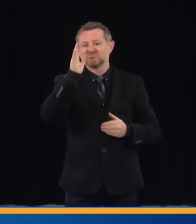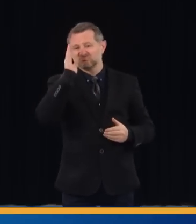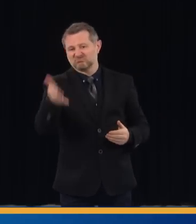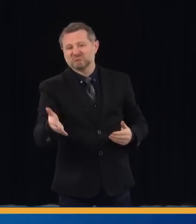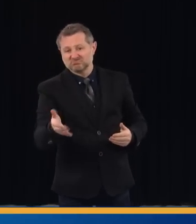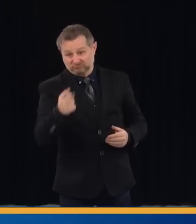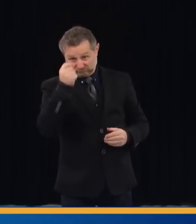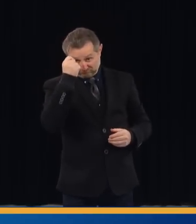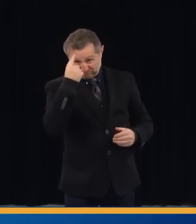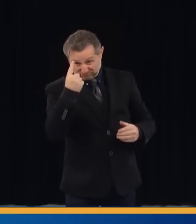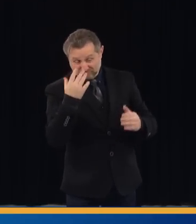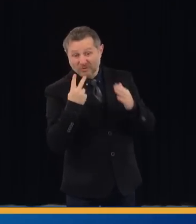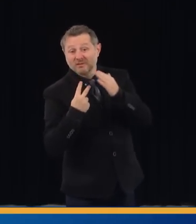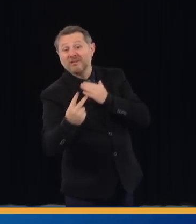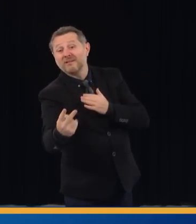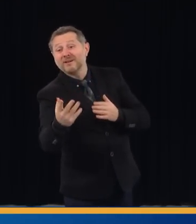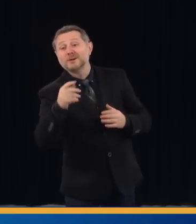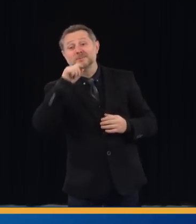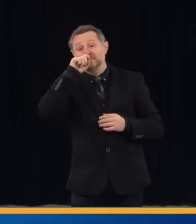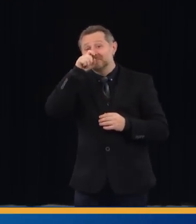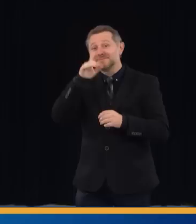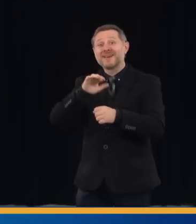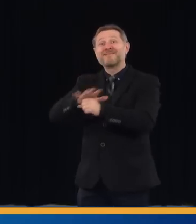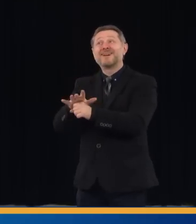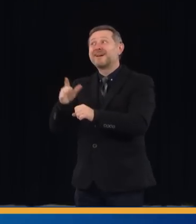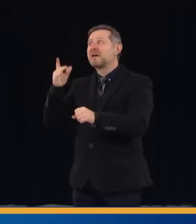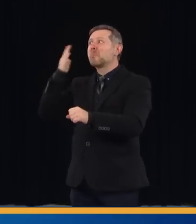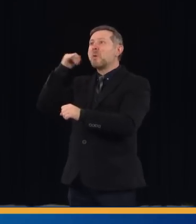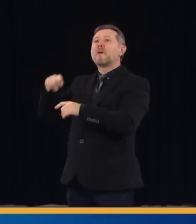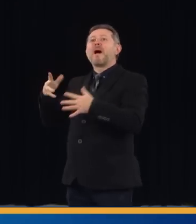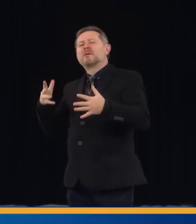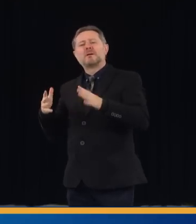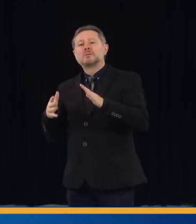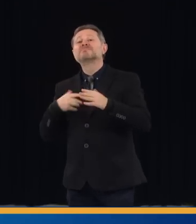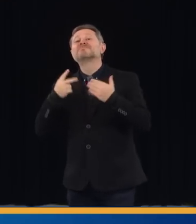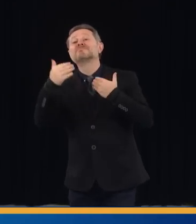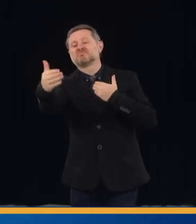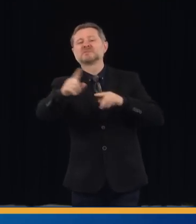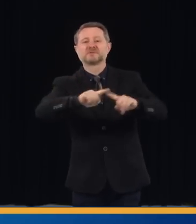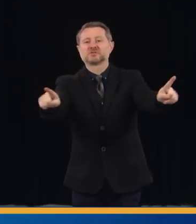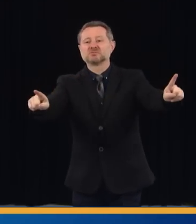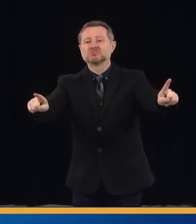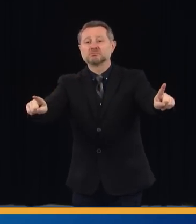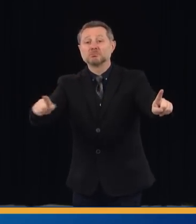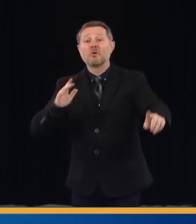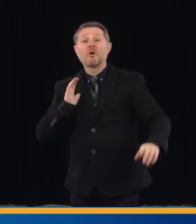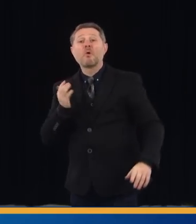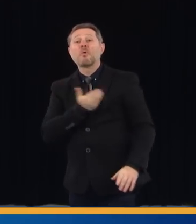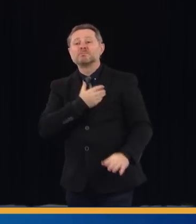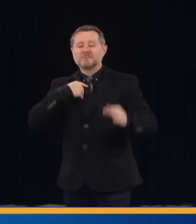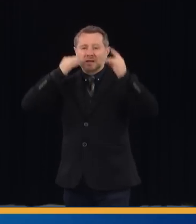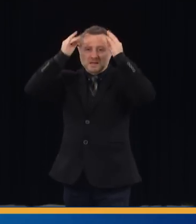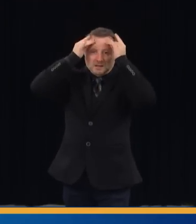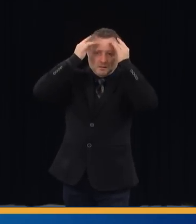here. The fear that we have, the anxiety that we have, that's not just going to go